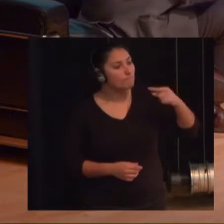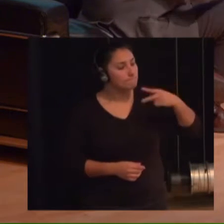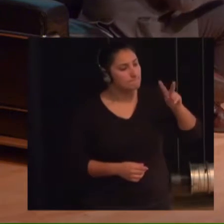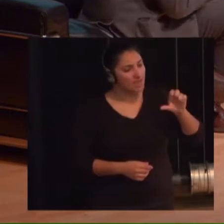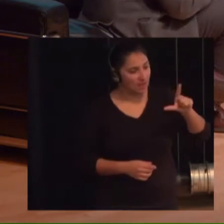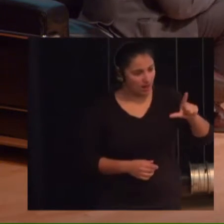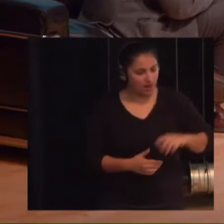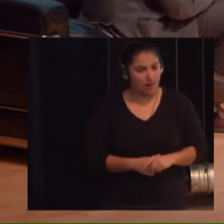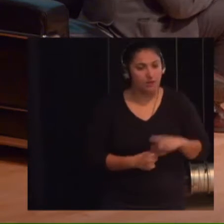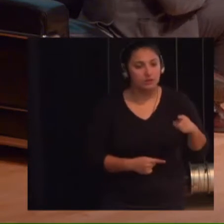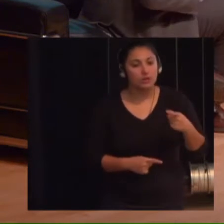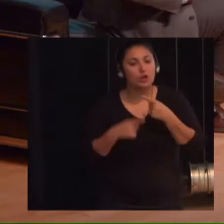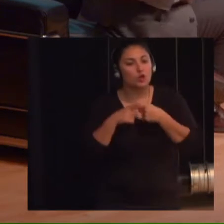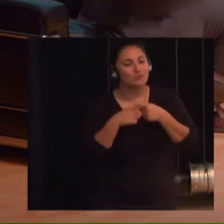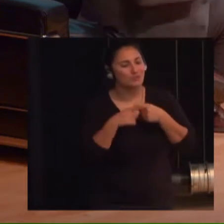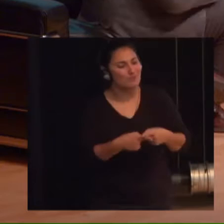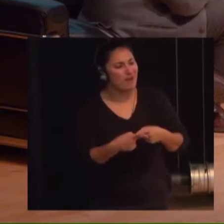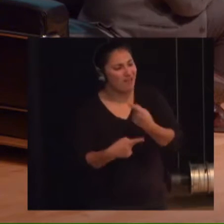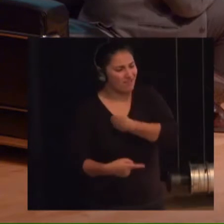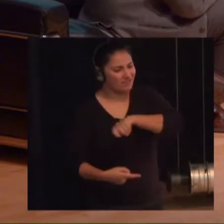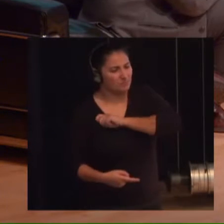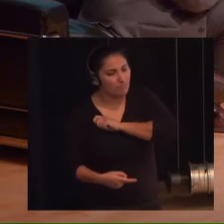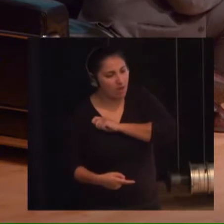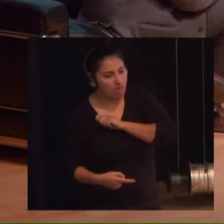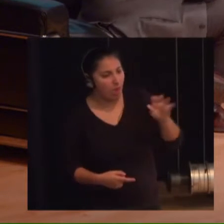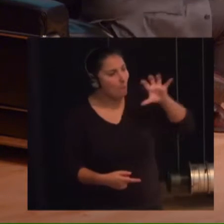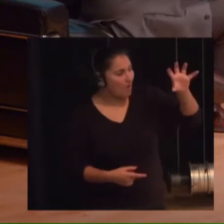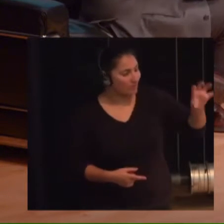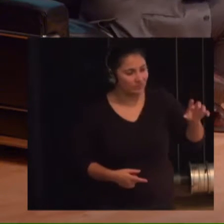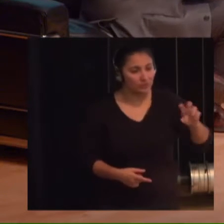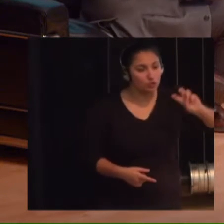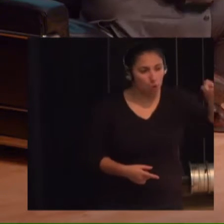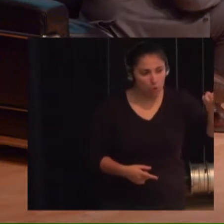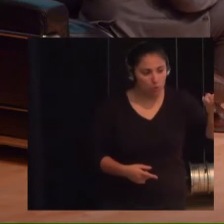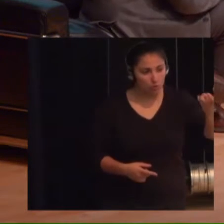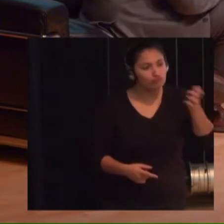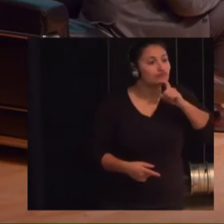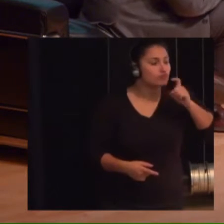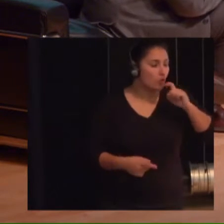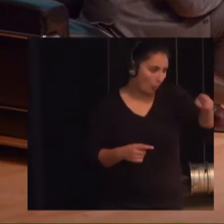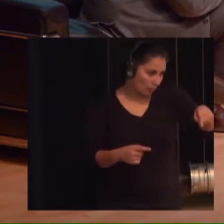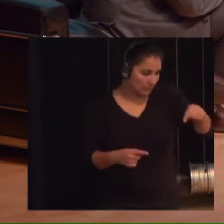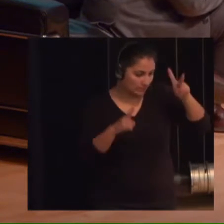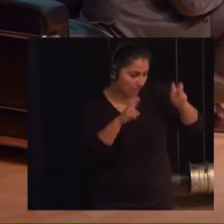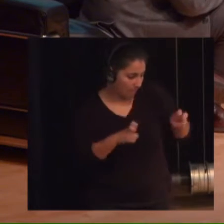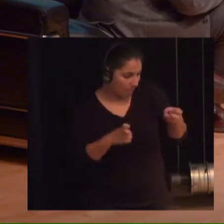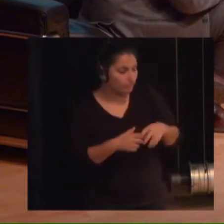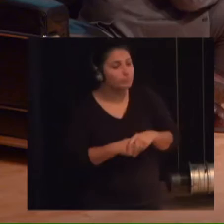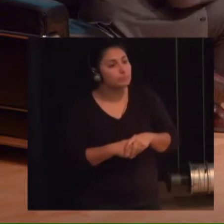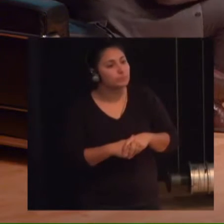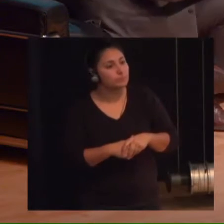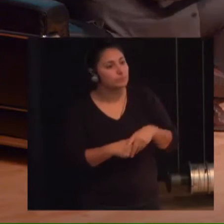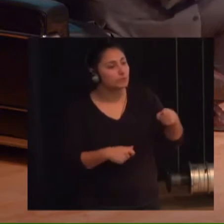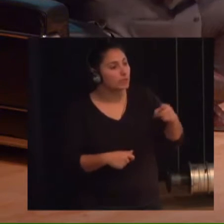in this landscape with other countries? Do you think that it was very interesting what Charles quoted from La Razón about the